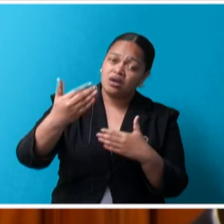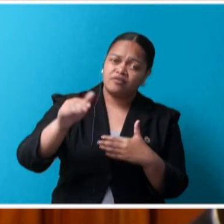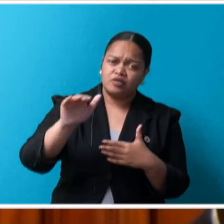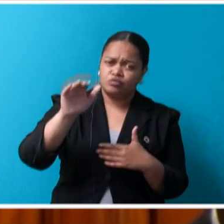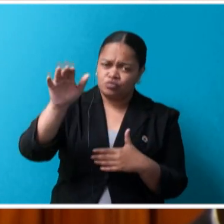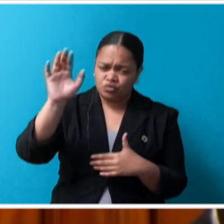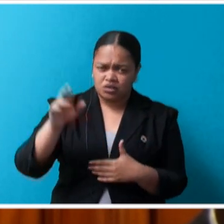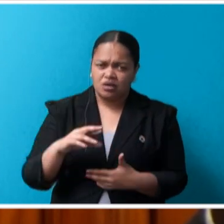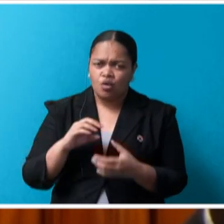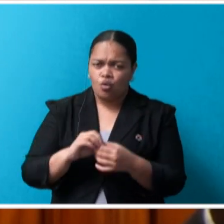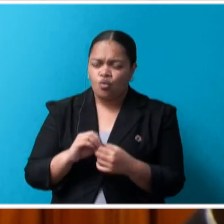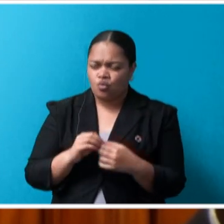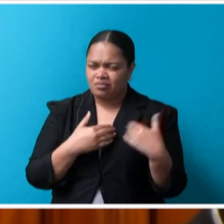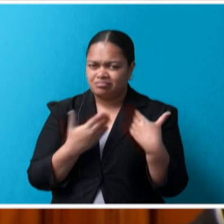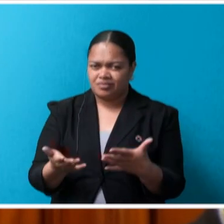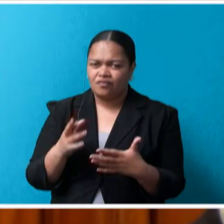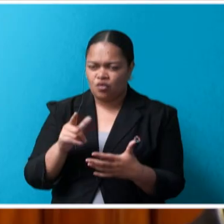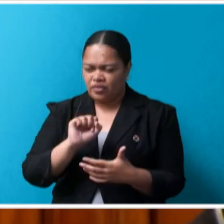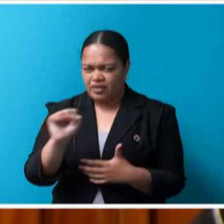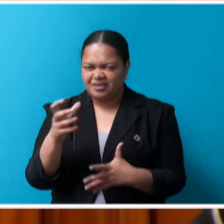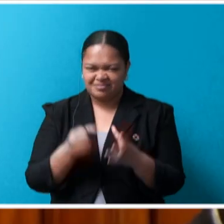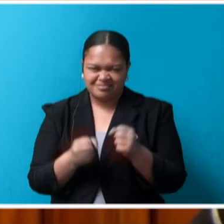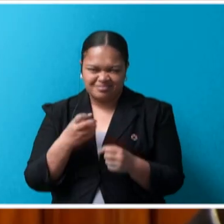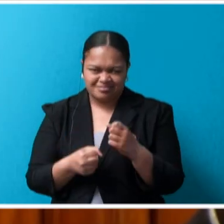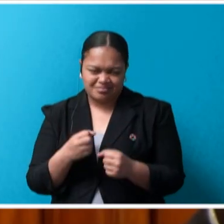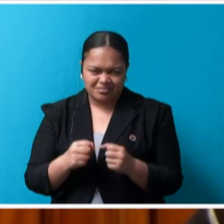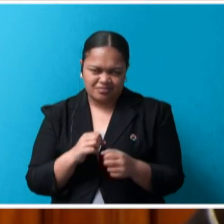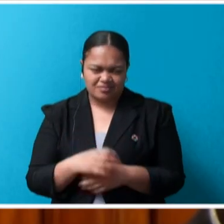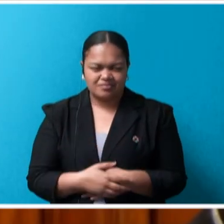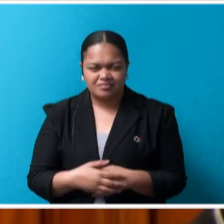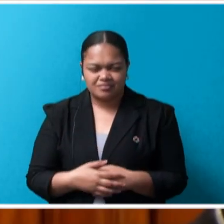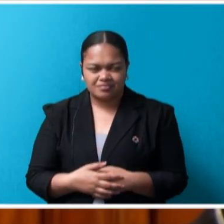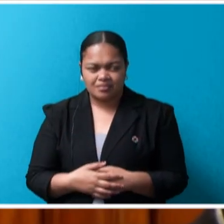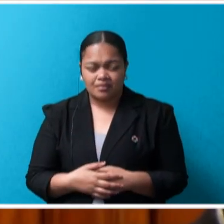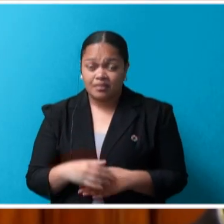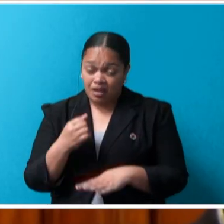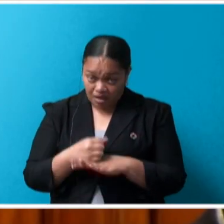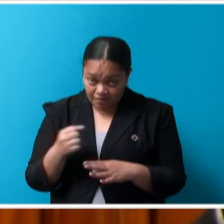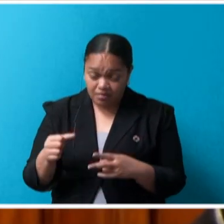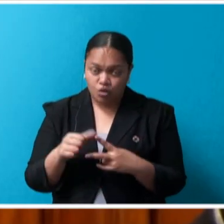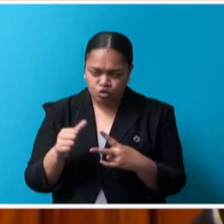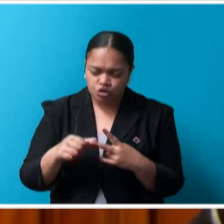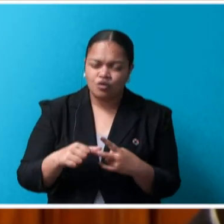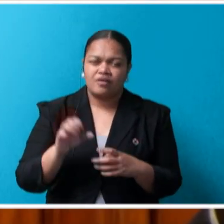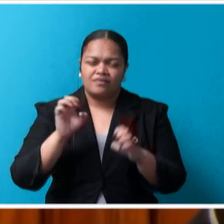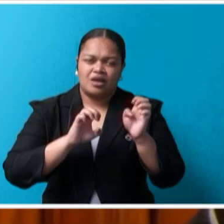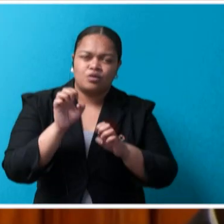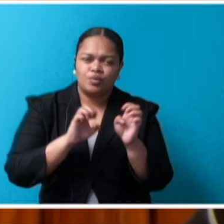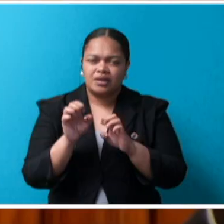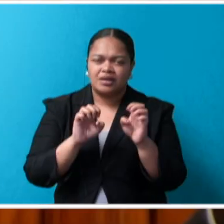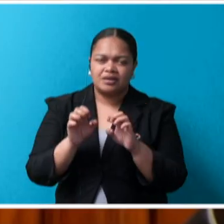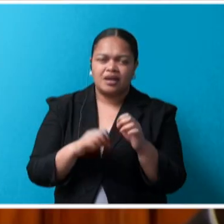the ownership of the dairy processing facility. Government may also evaluate the possibility of establishing